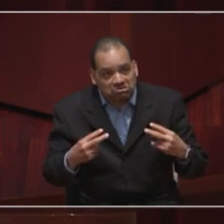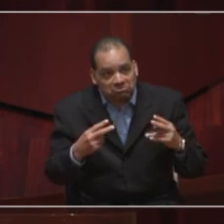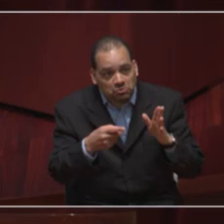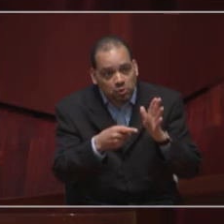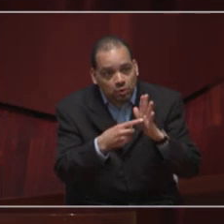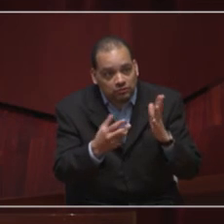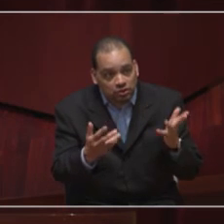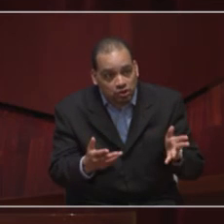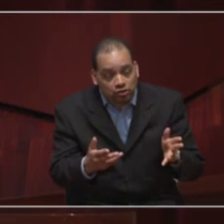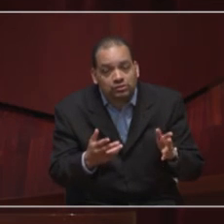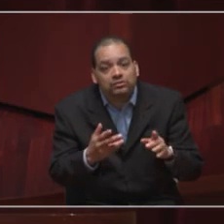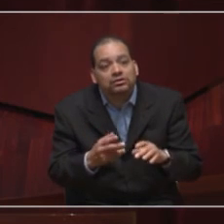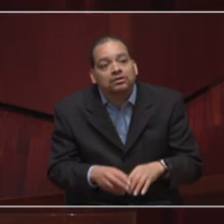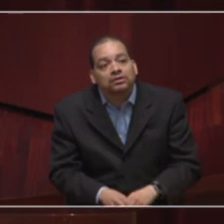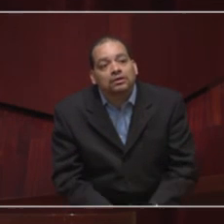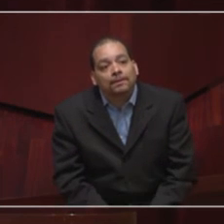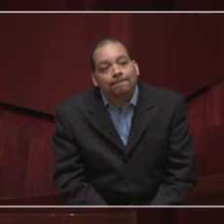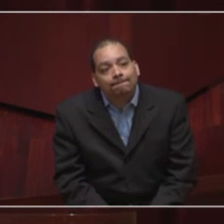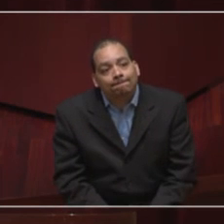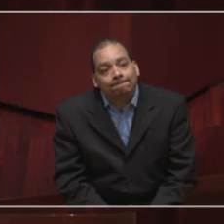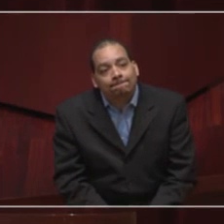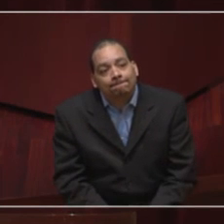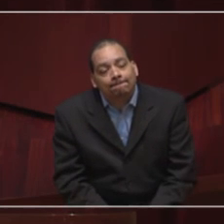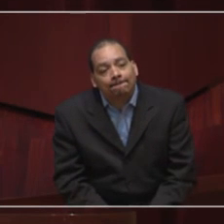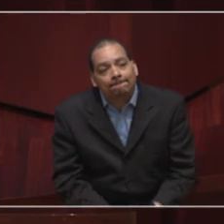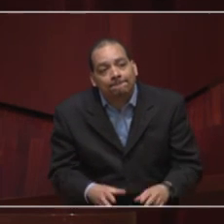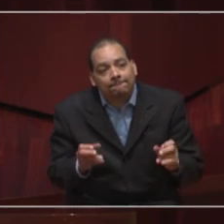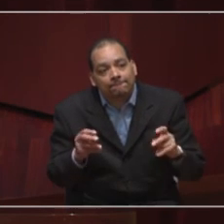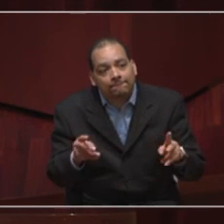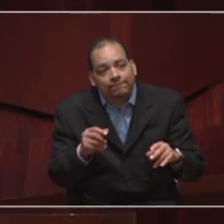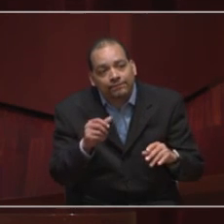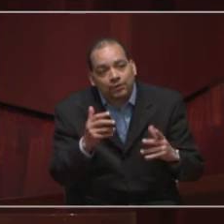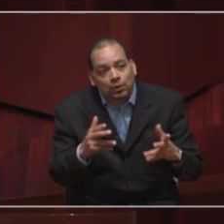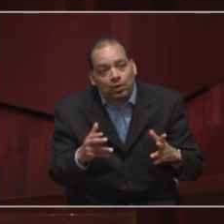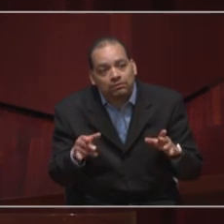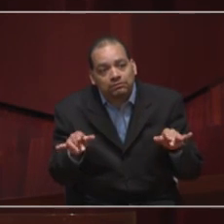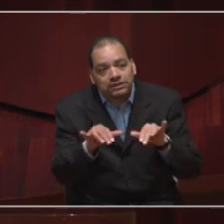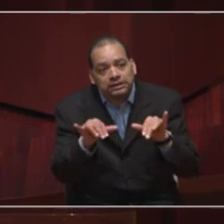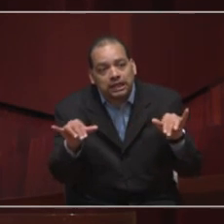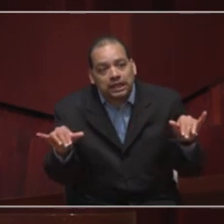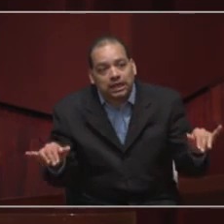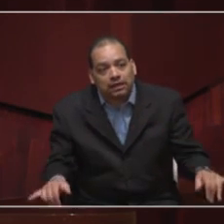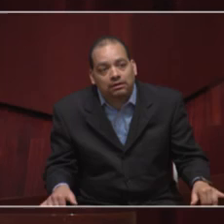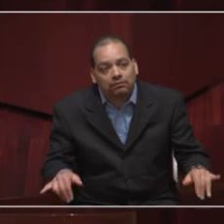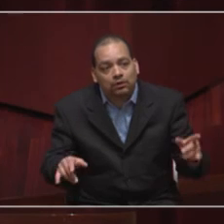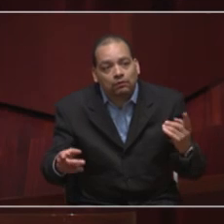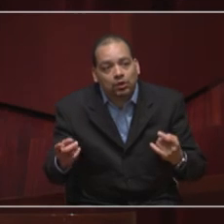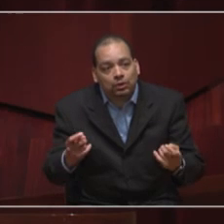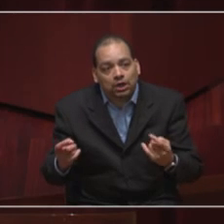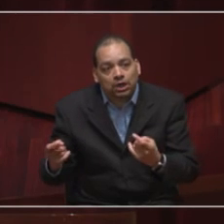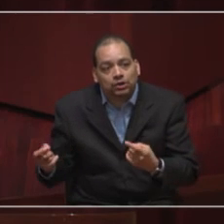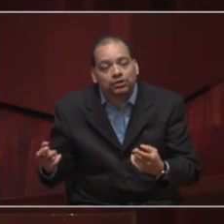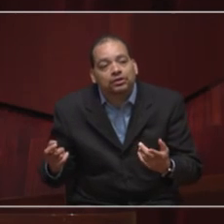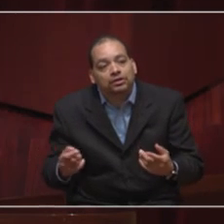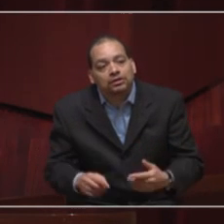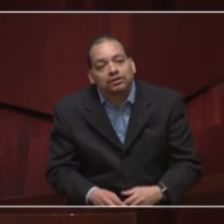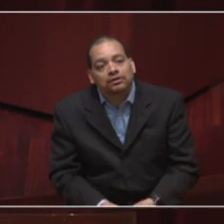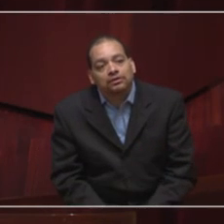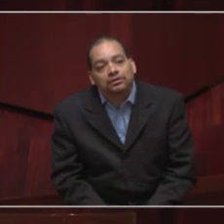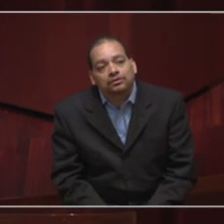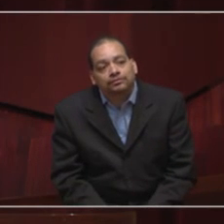whole opportunity was not to duplicate requests. That was one of the benefits we thought we would get out of ARCIS. Okay.